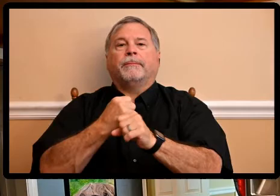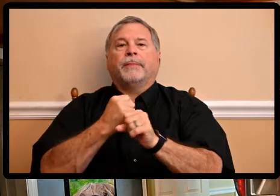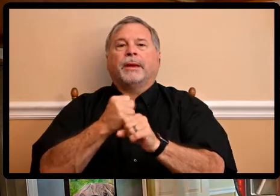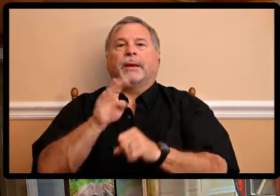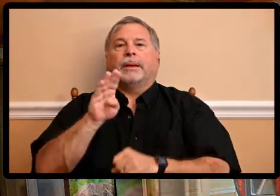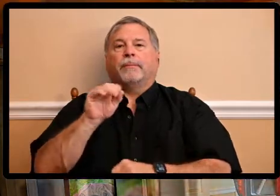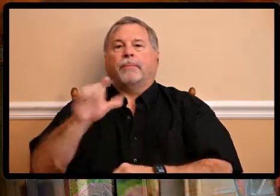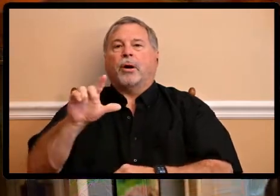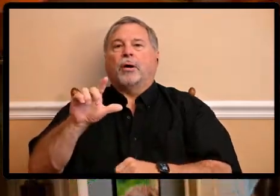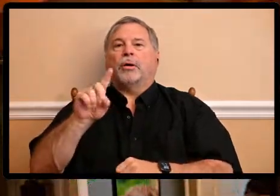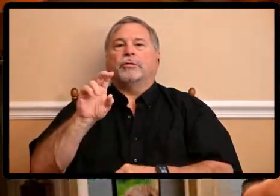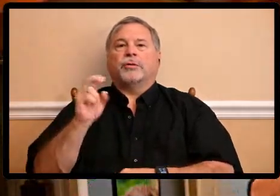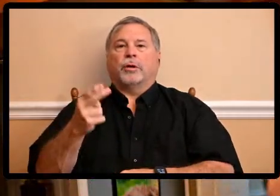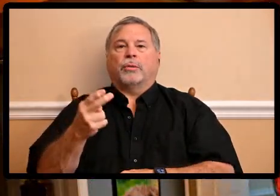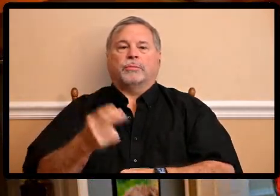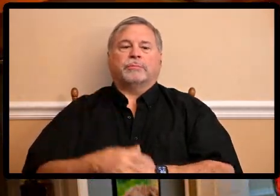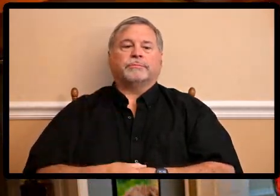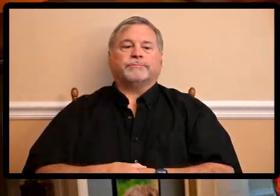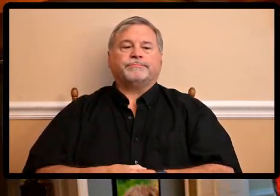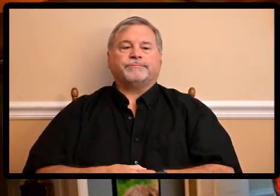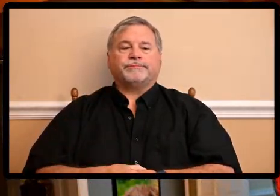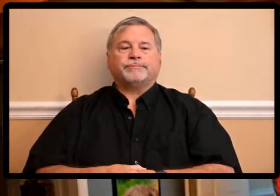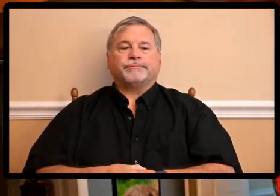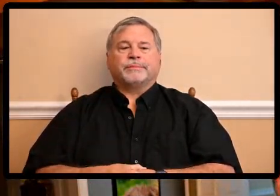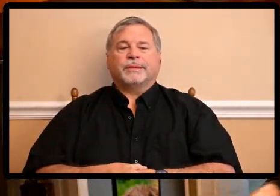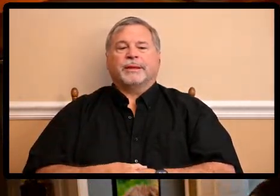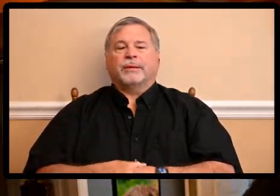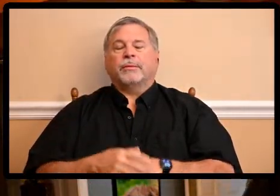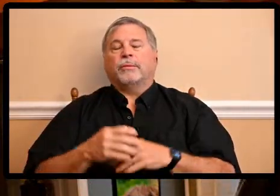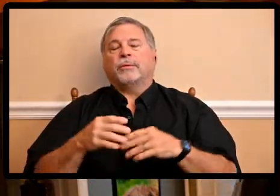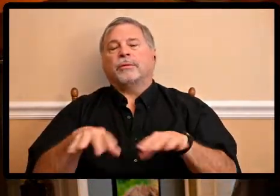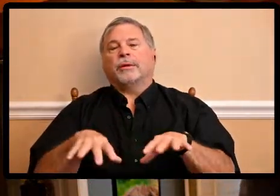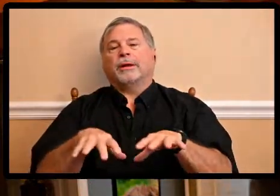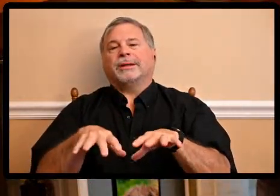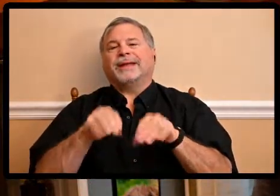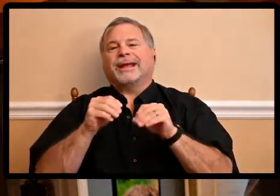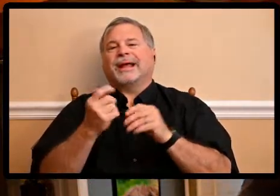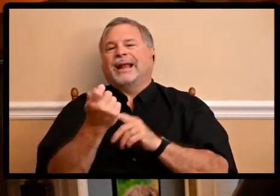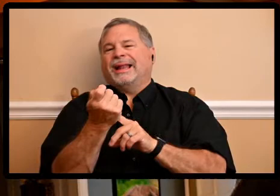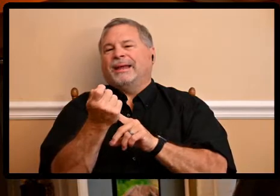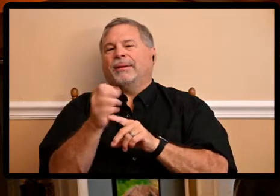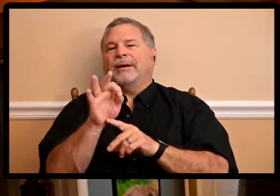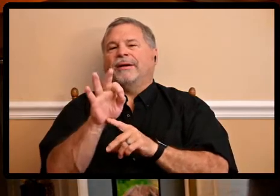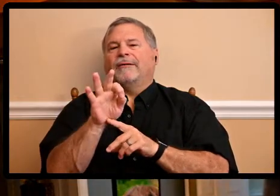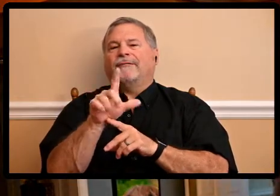dough. We're going to take a very light flouring